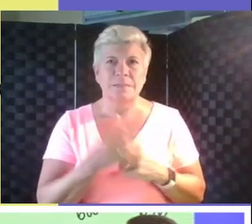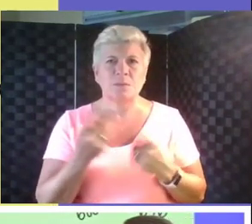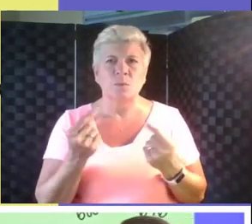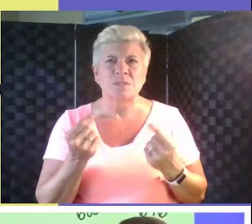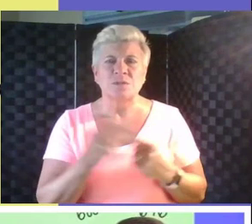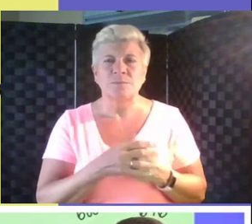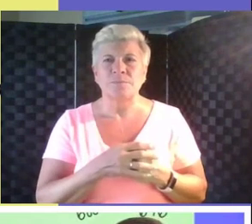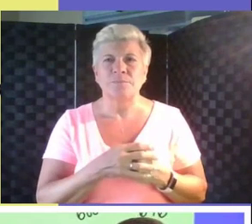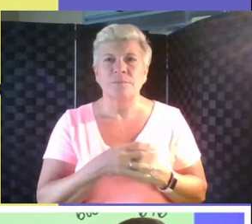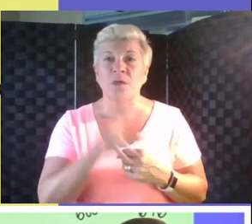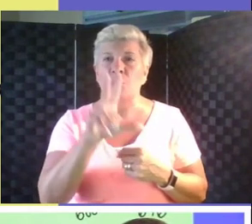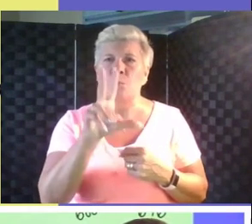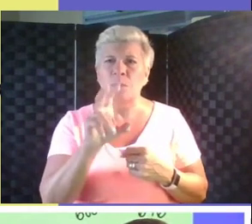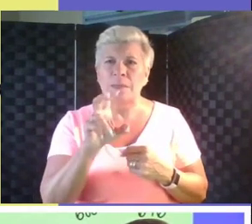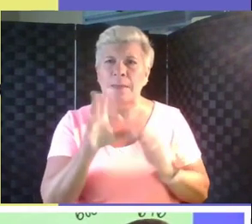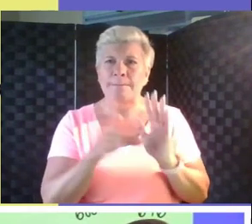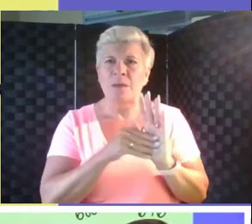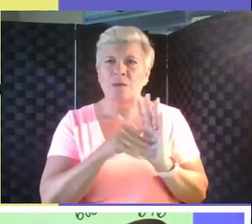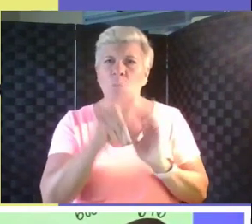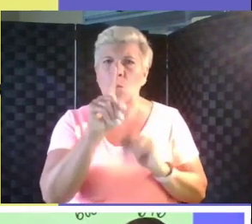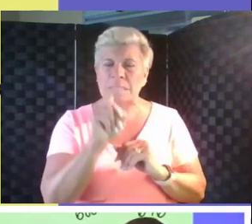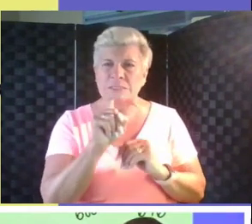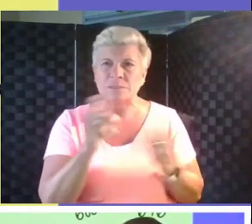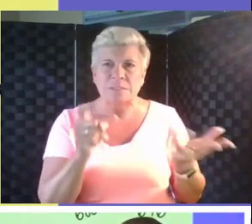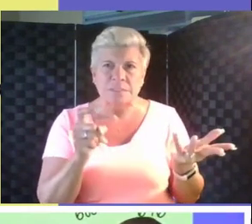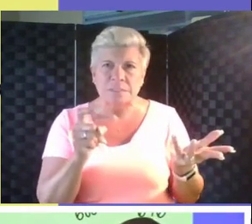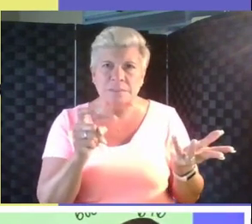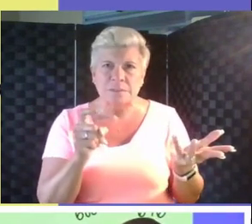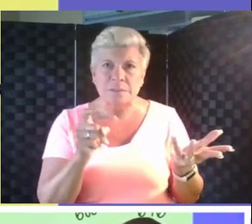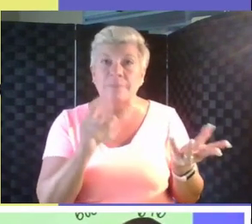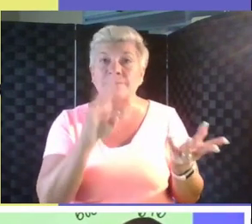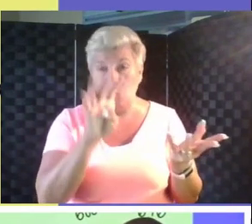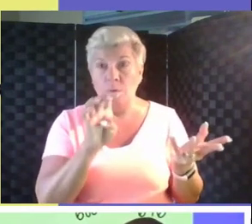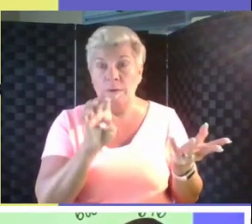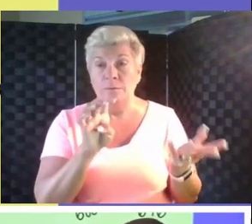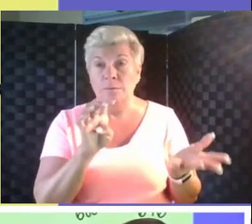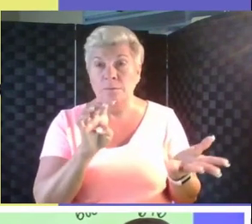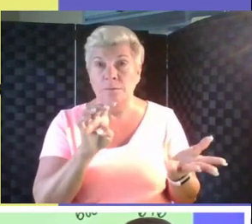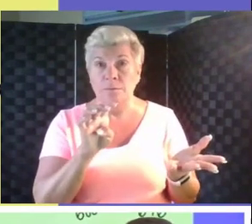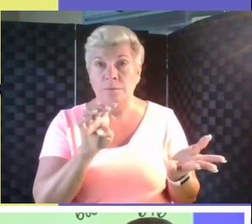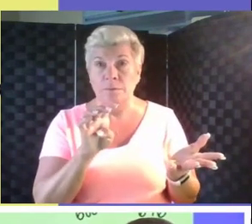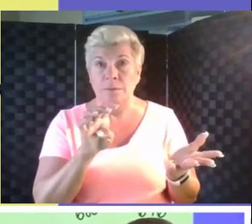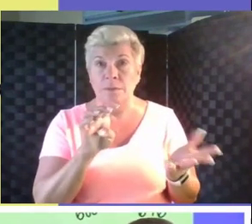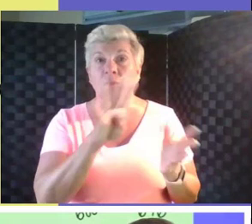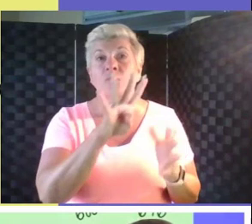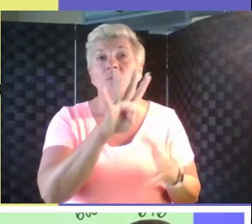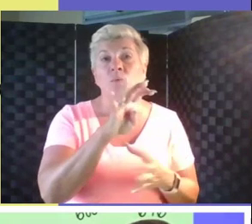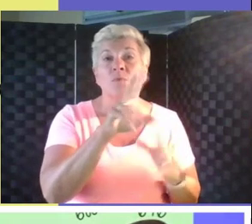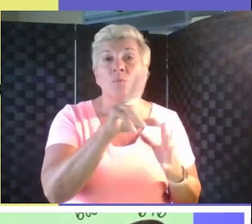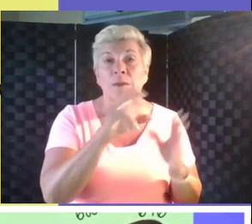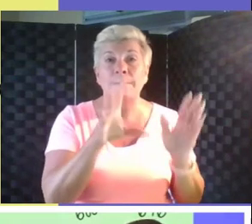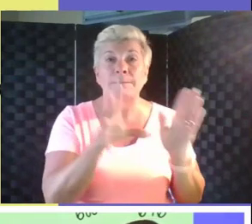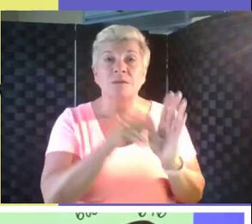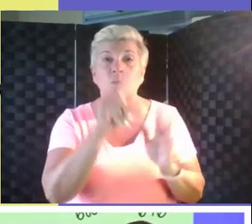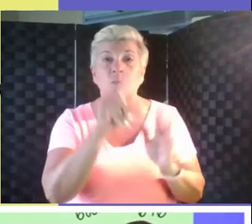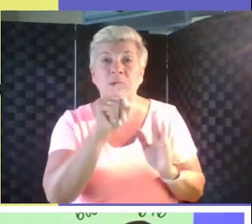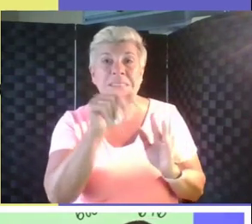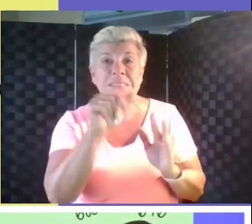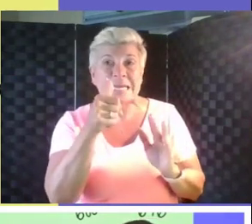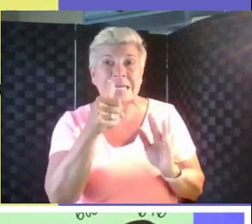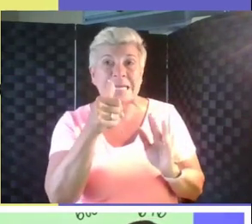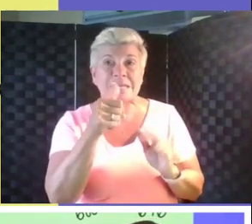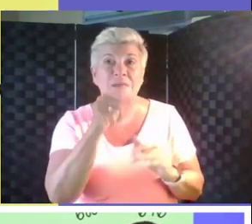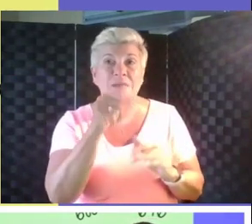here. 300 plus 100 is 400. 300 plus